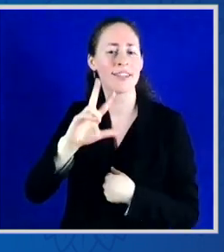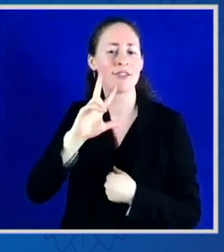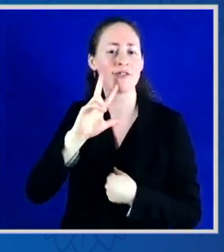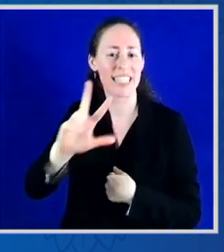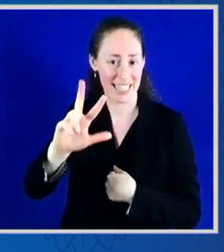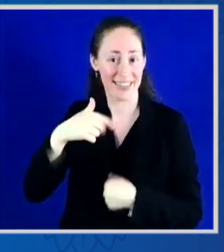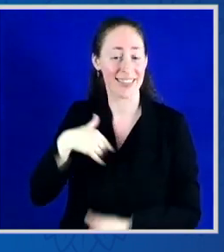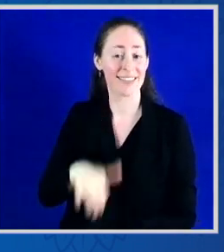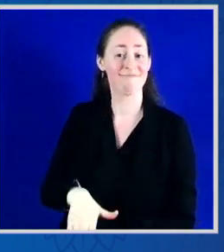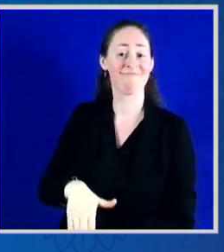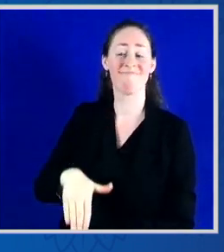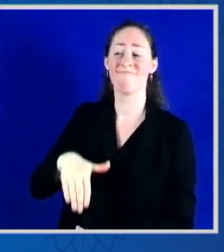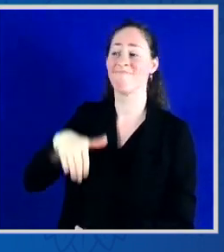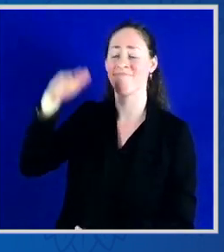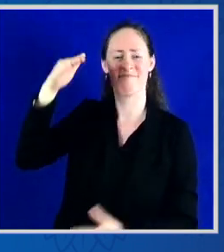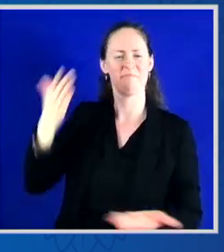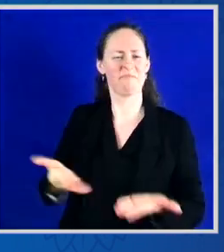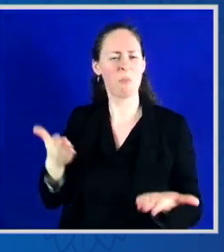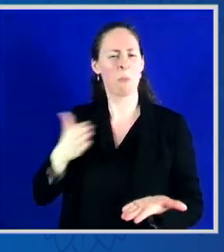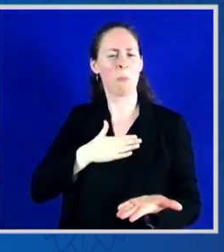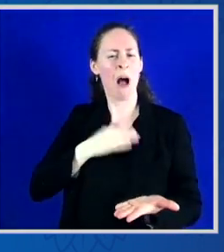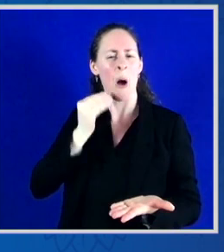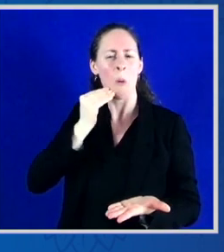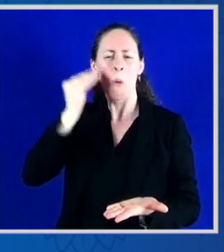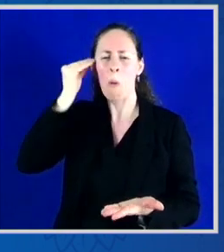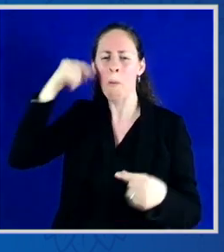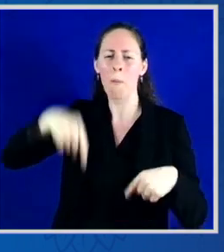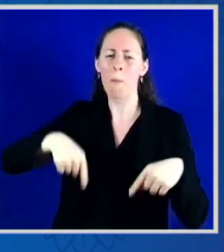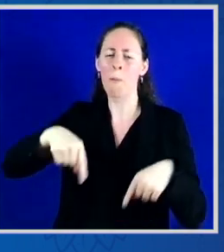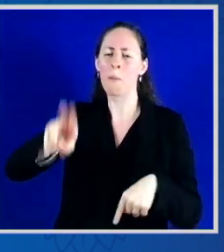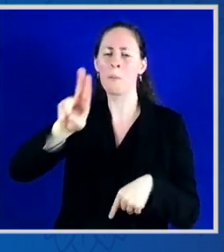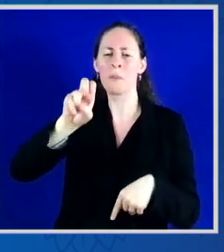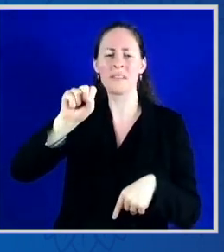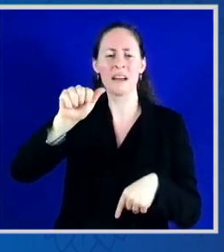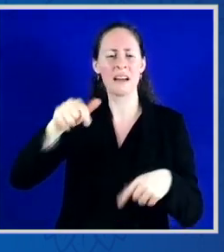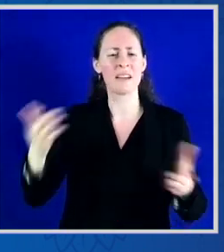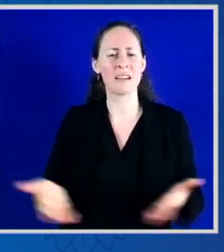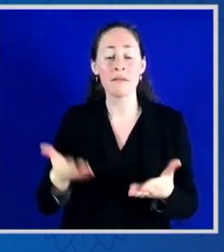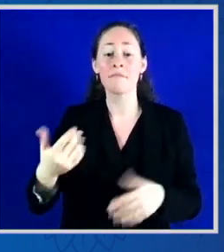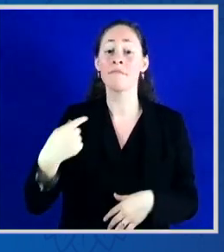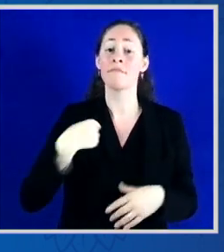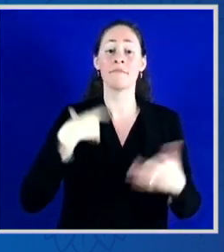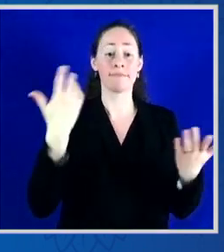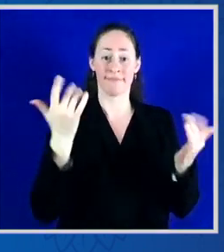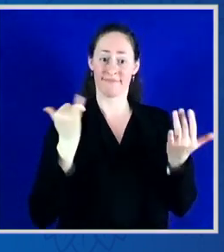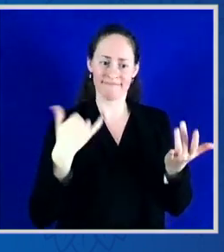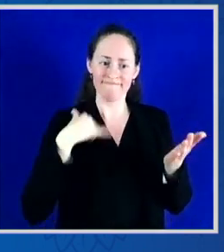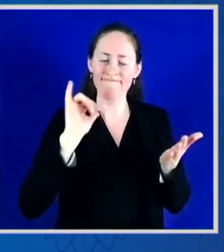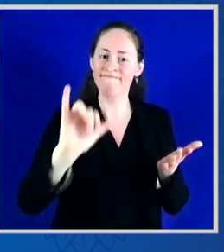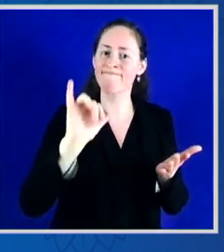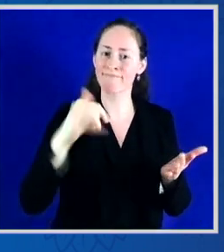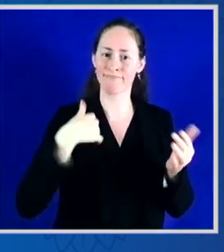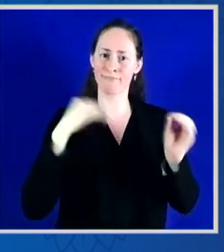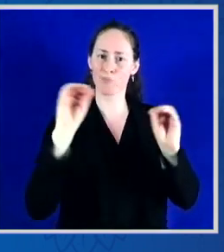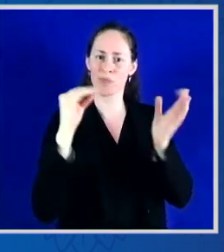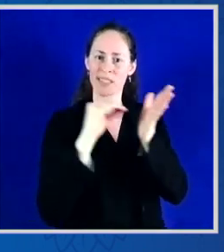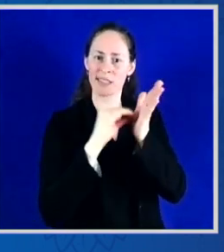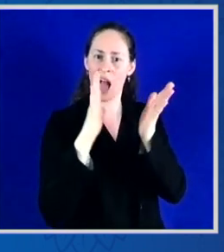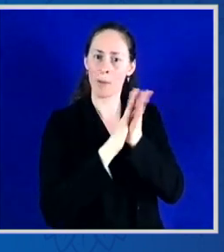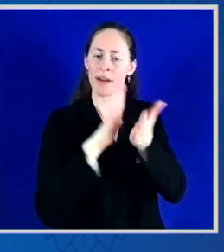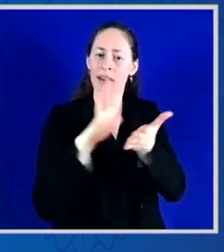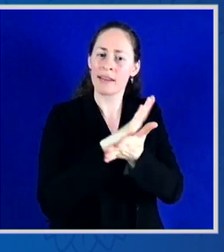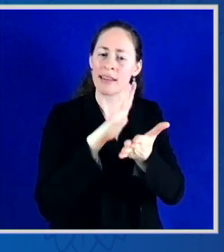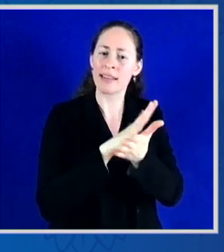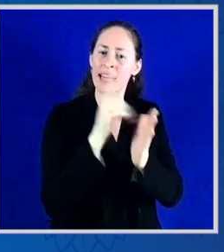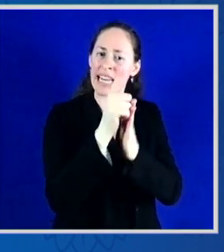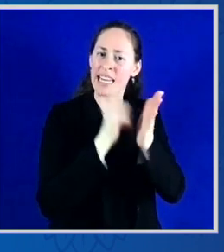me. Growing up undocumented was extremely challenging, but I was blessed to have hardworking parents that,